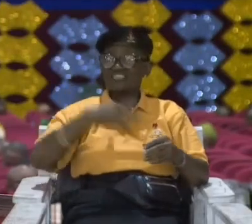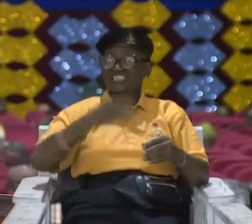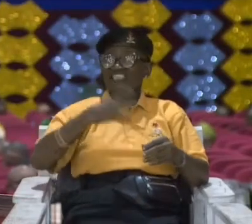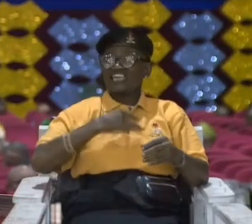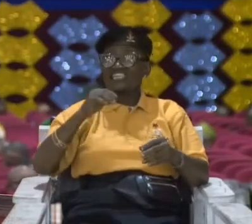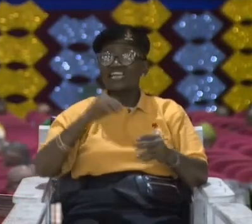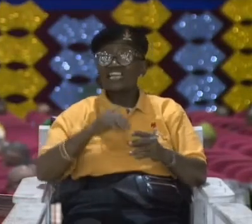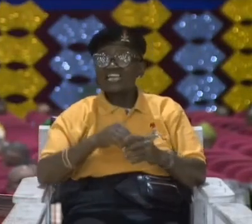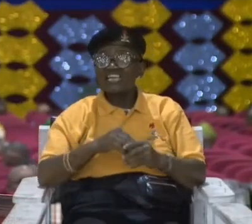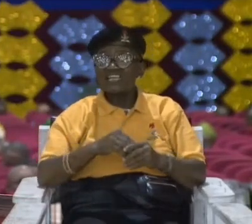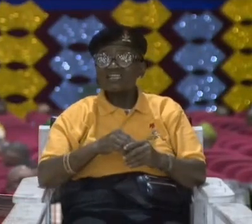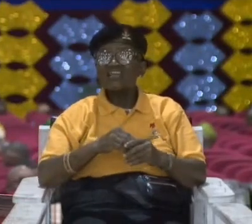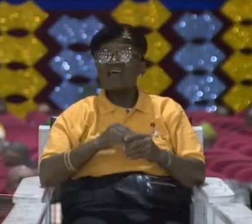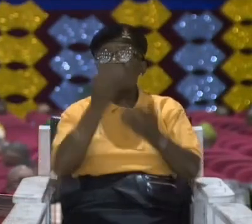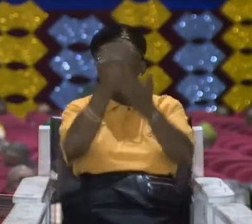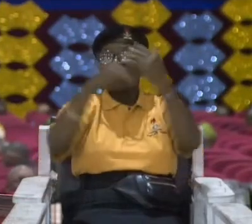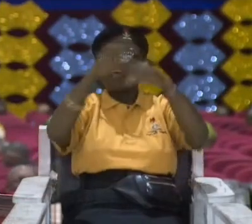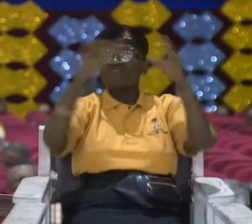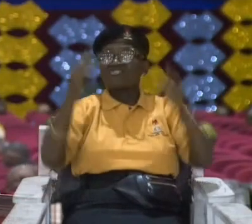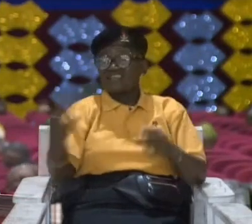things.